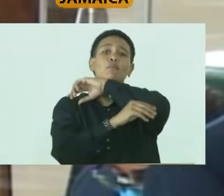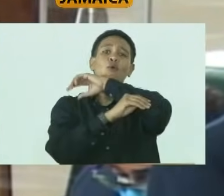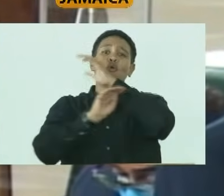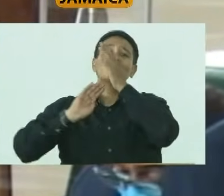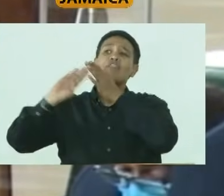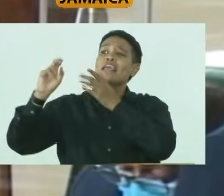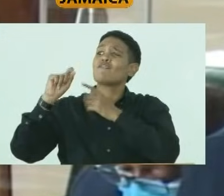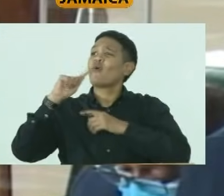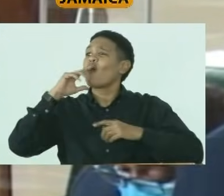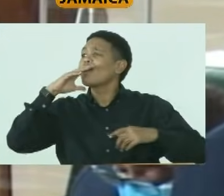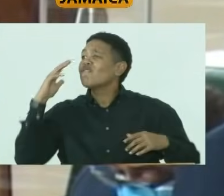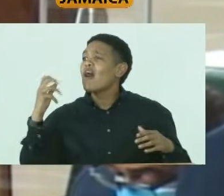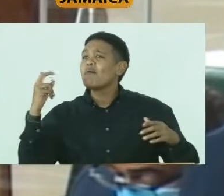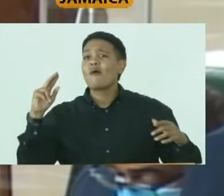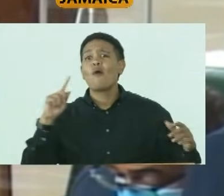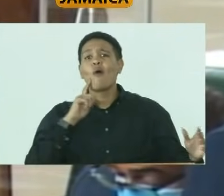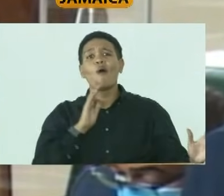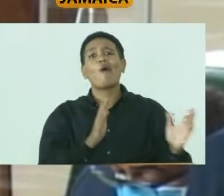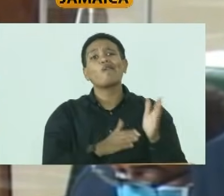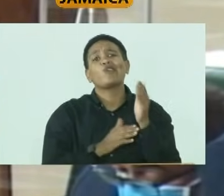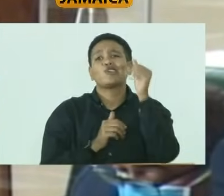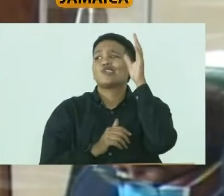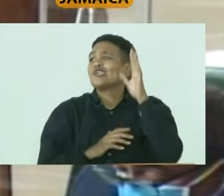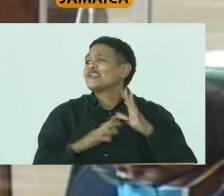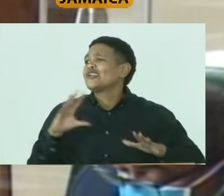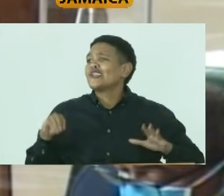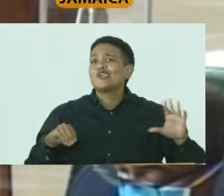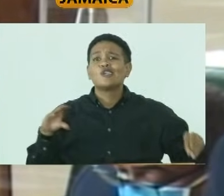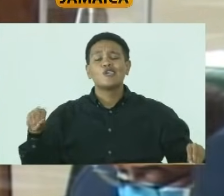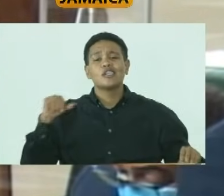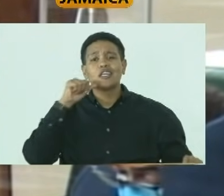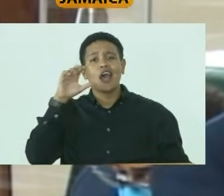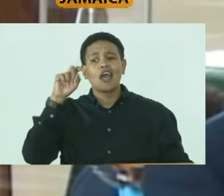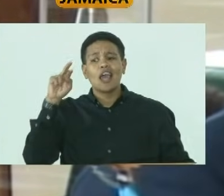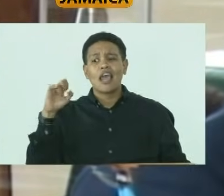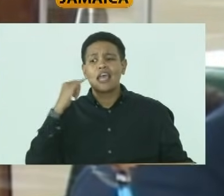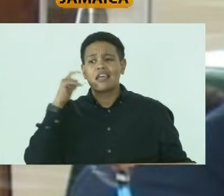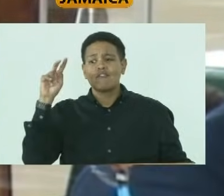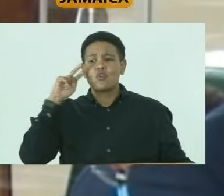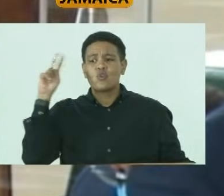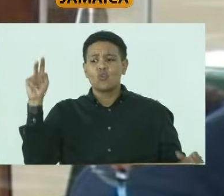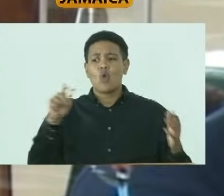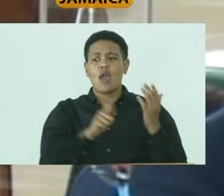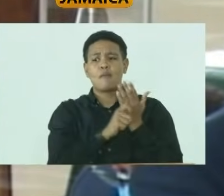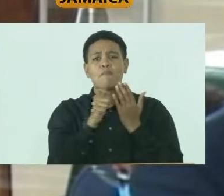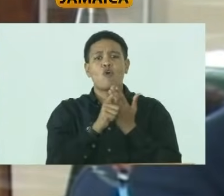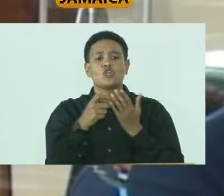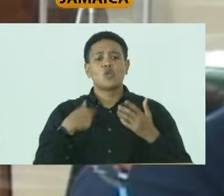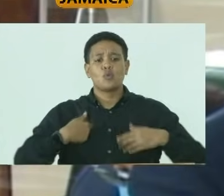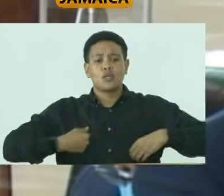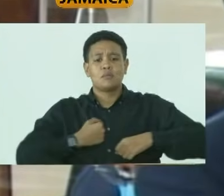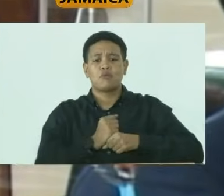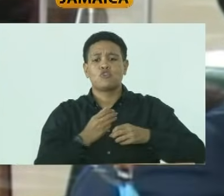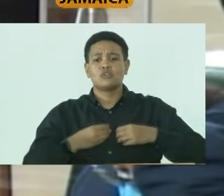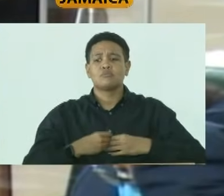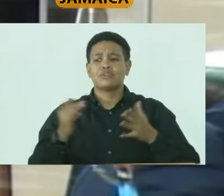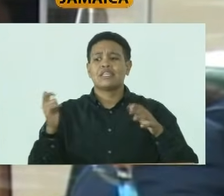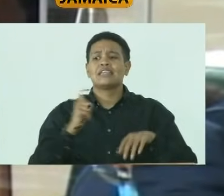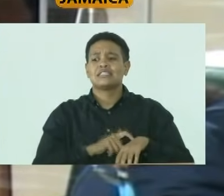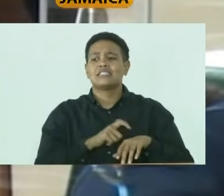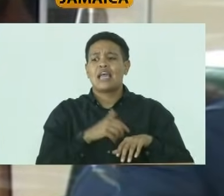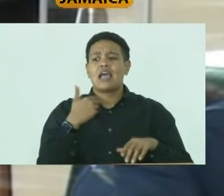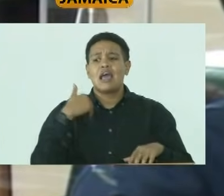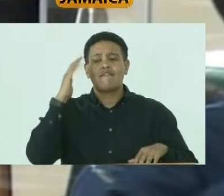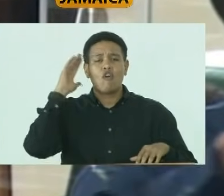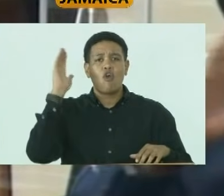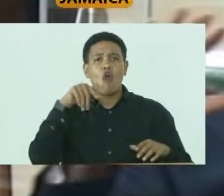as a farmer or a rural fisherman. It was not called CARE. But if you look at the brochure we produced at the time, it had all of the